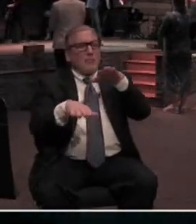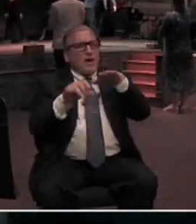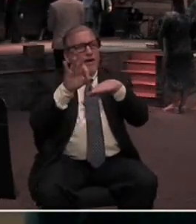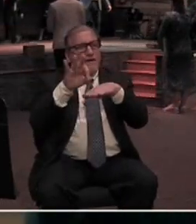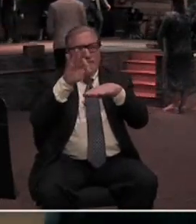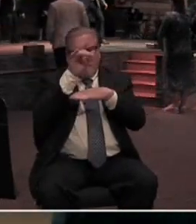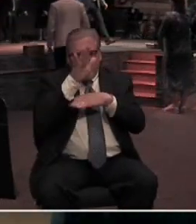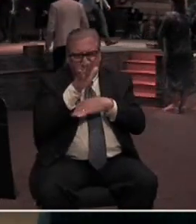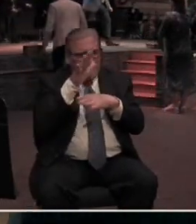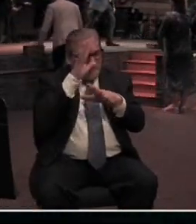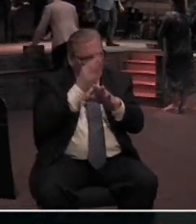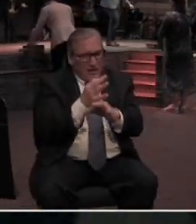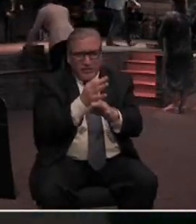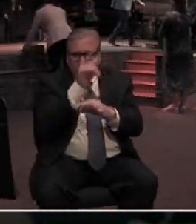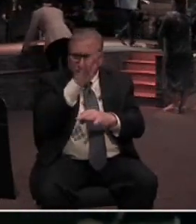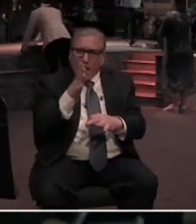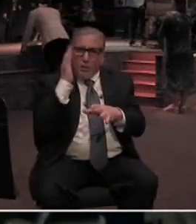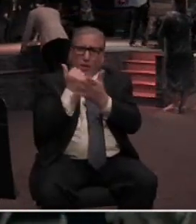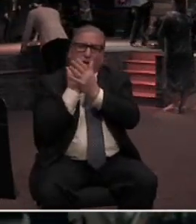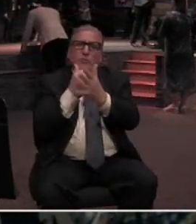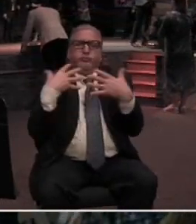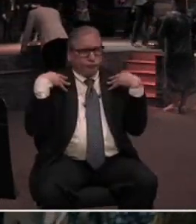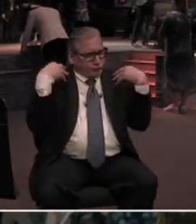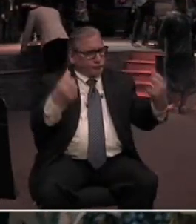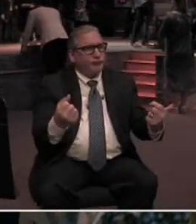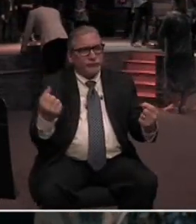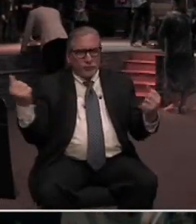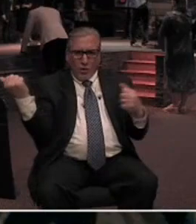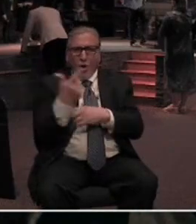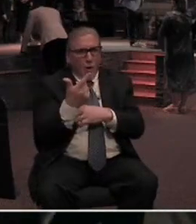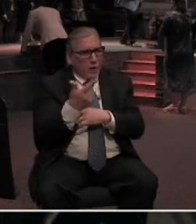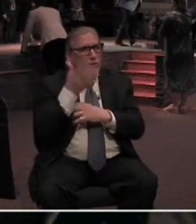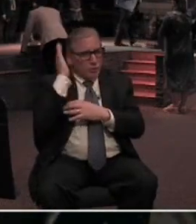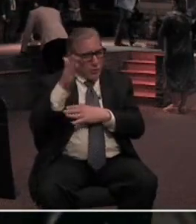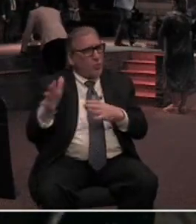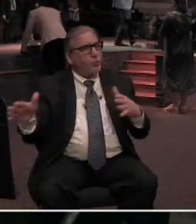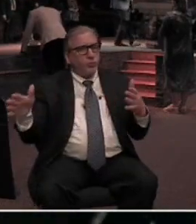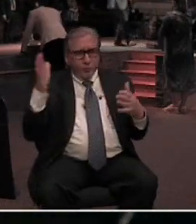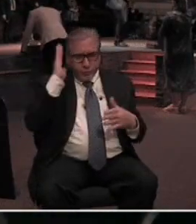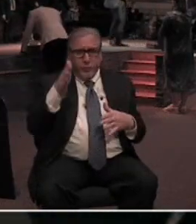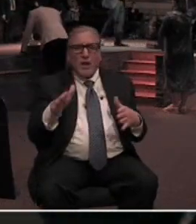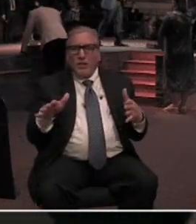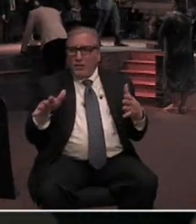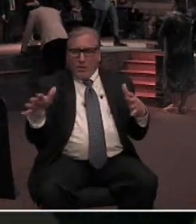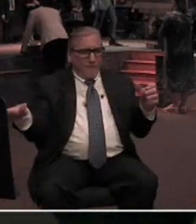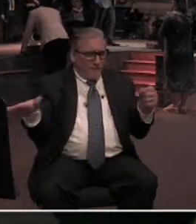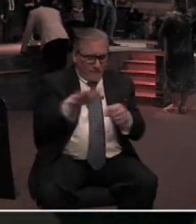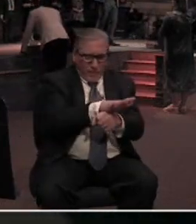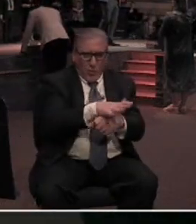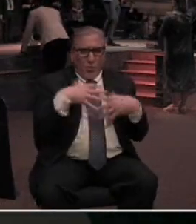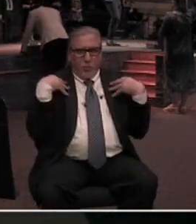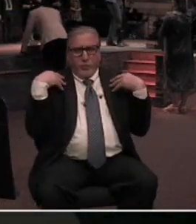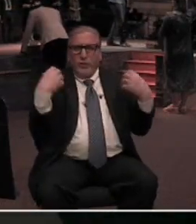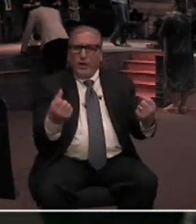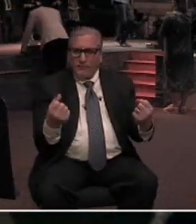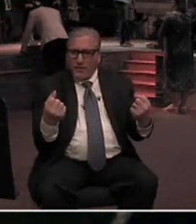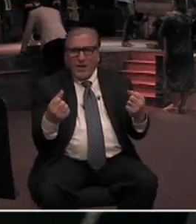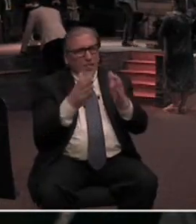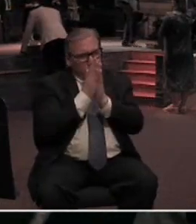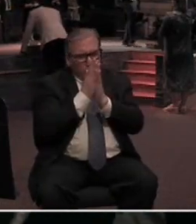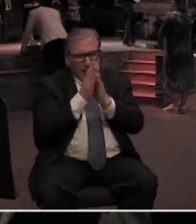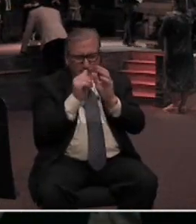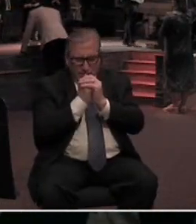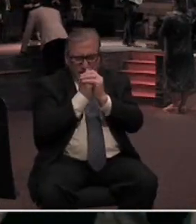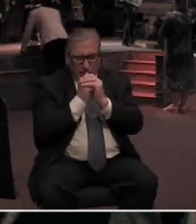is about to recover everything. You shall make a full recovery. Pray together,